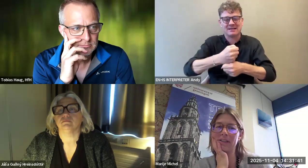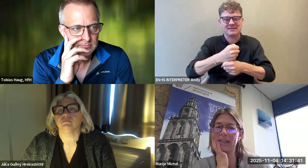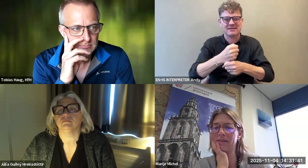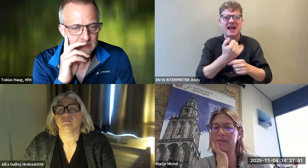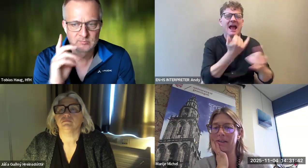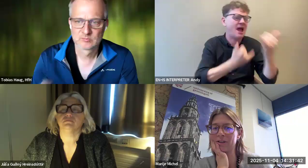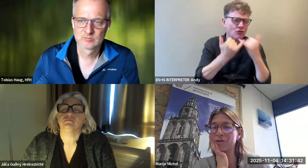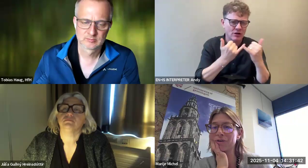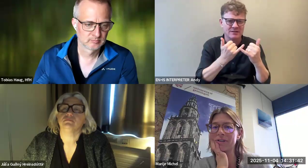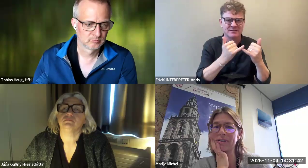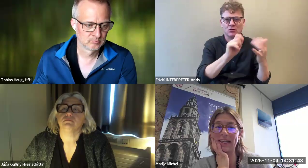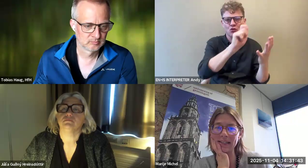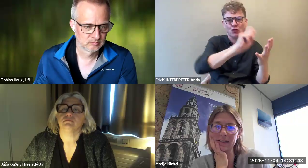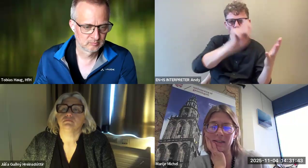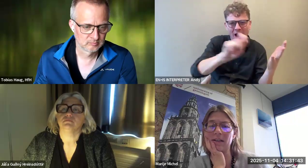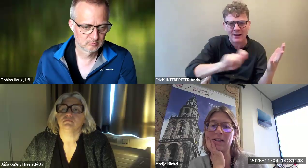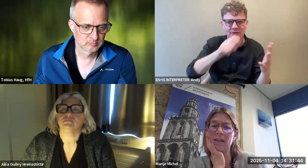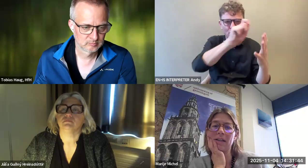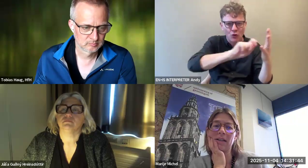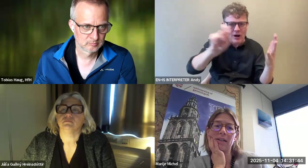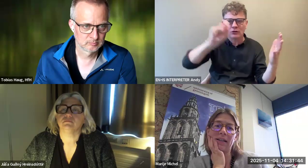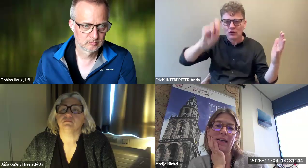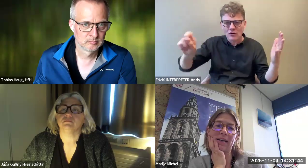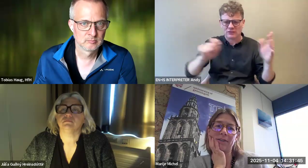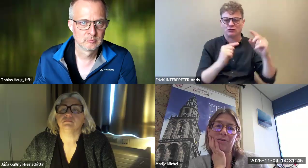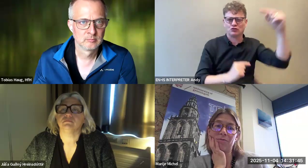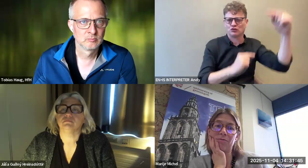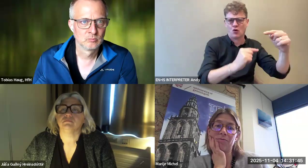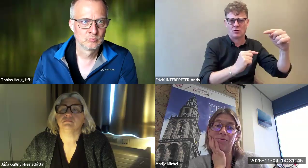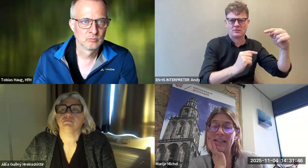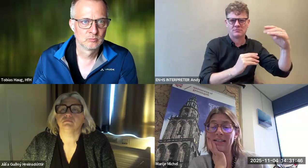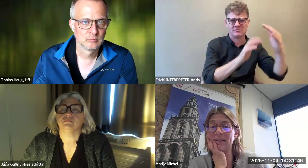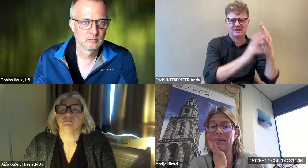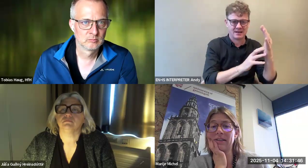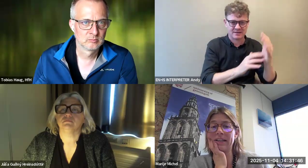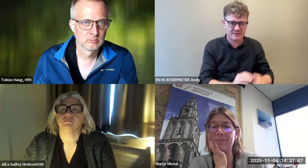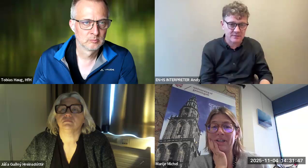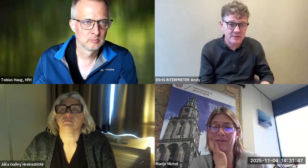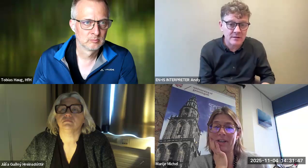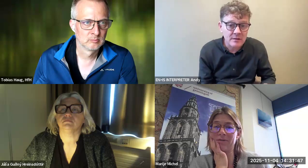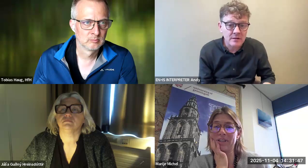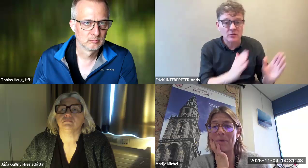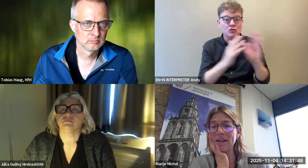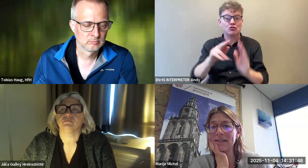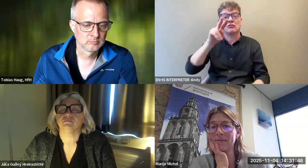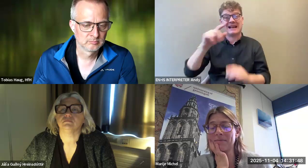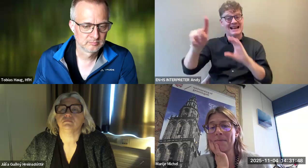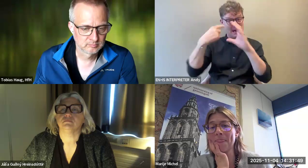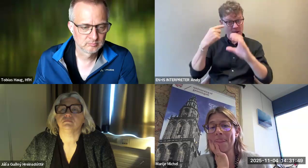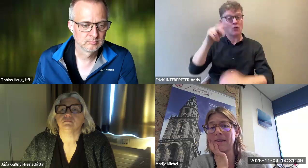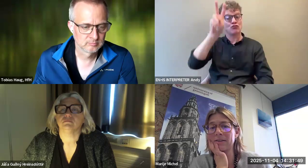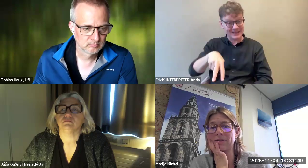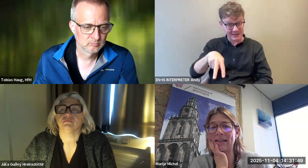errors in a short text. They had to read an email and write a